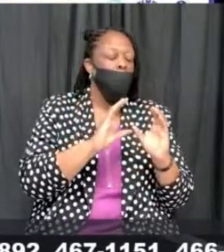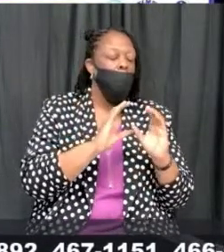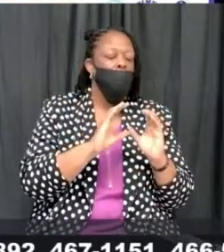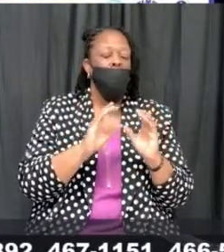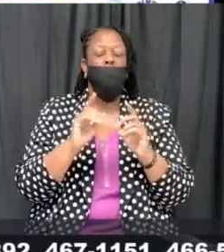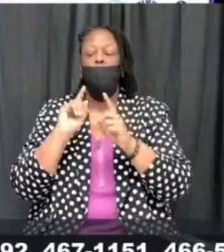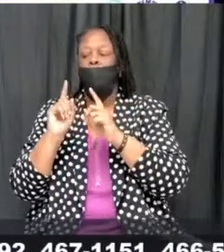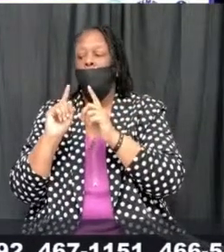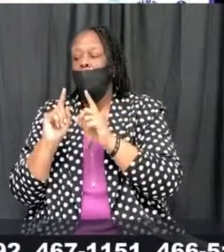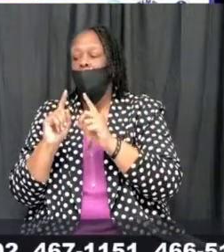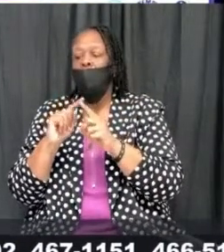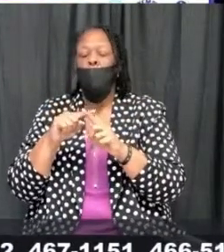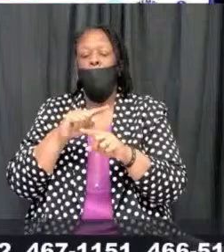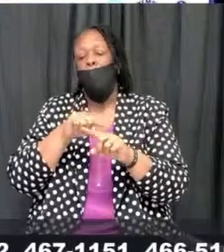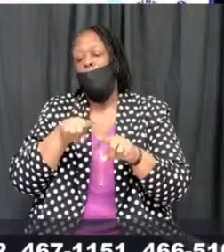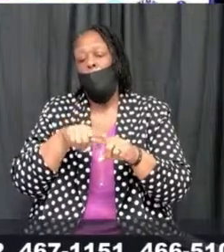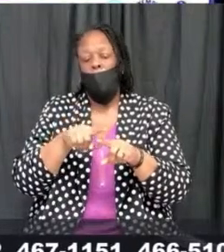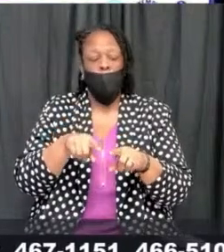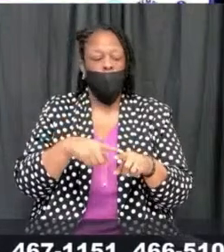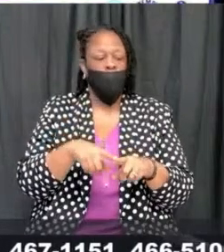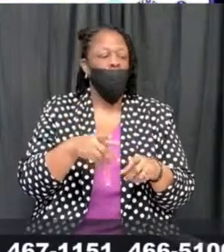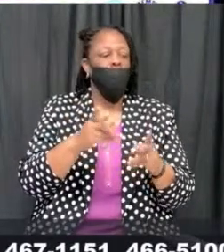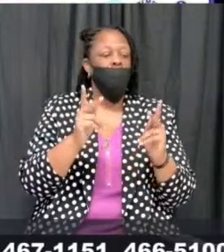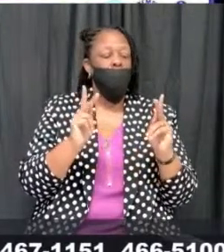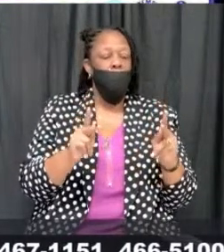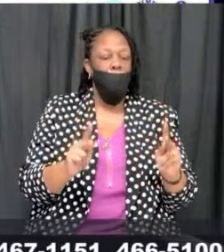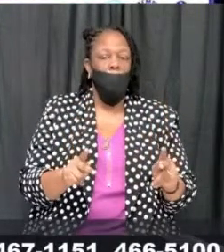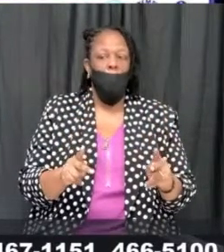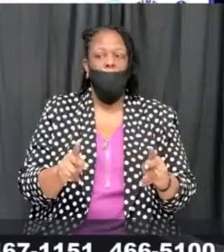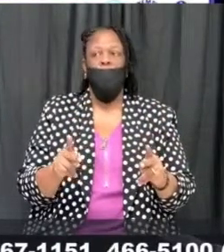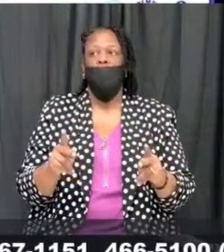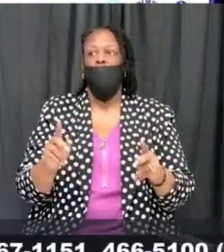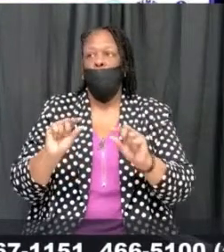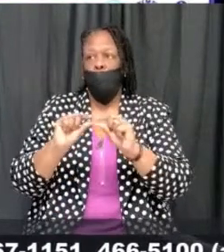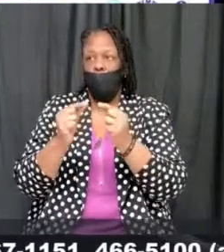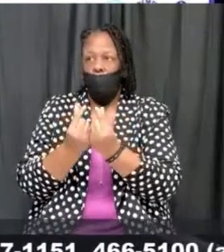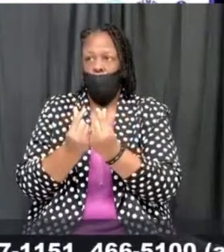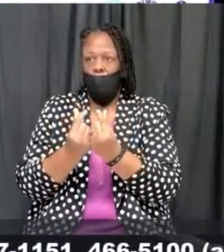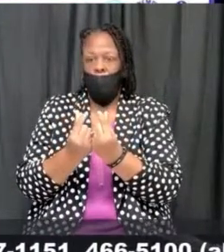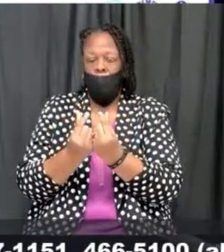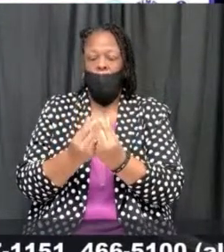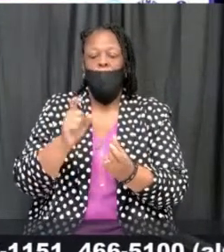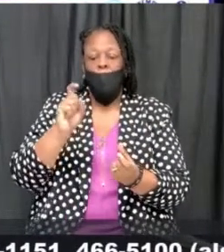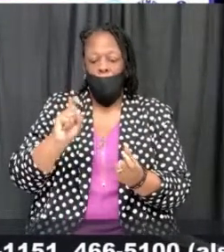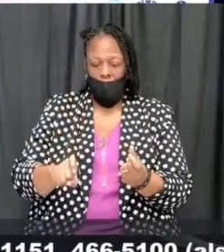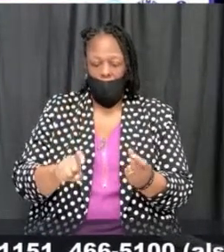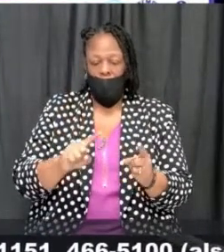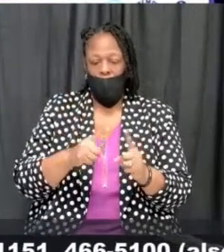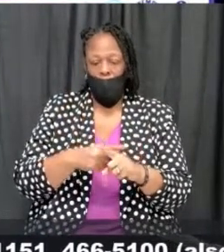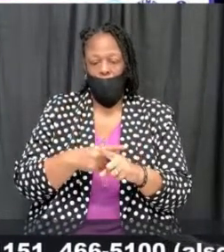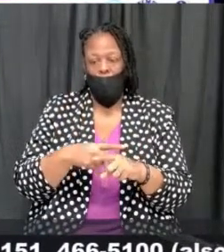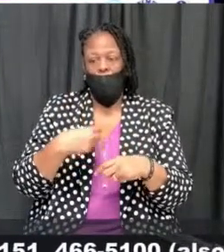such other public and private agencies and bodies as may be necessary.